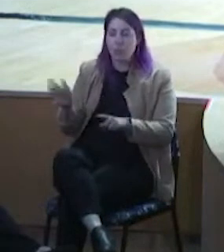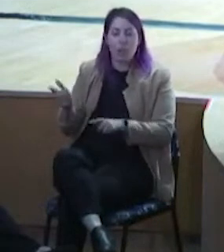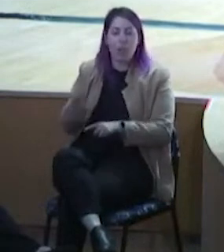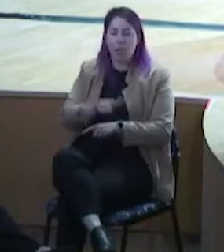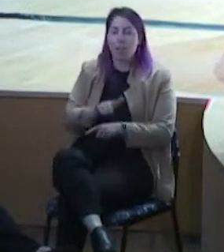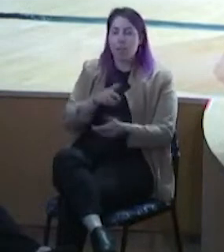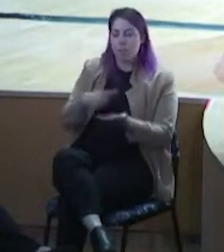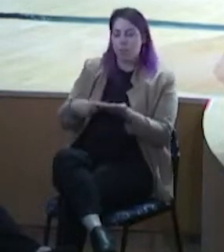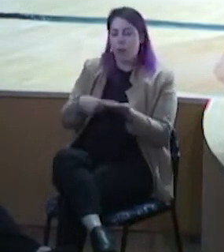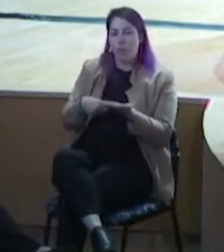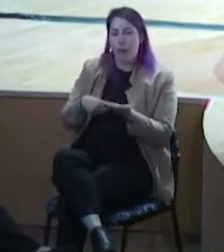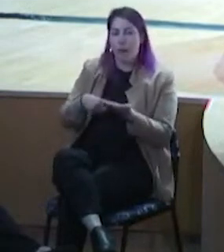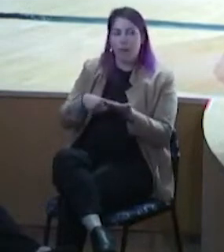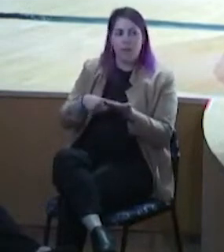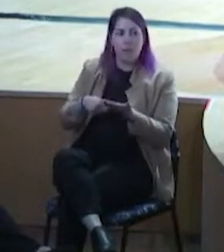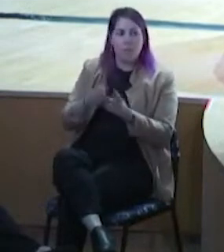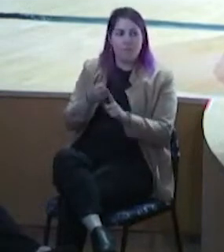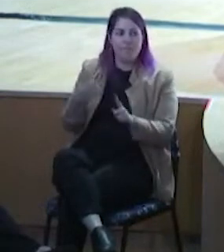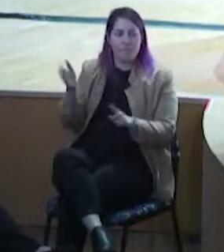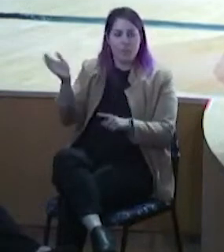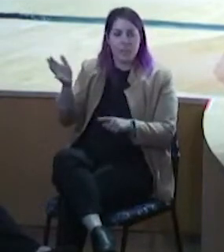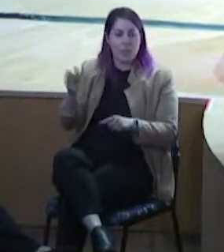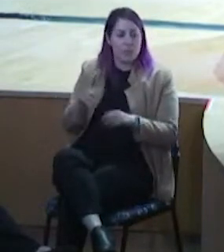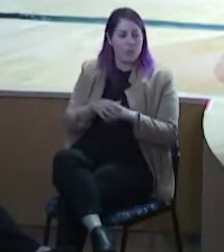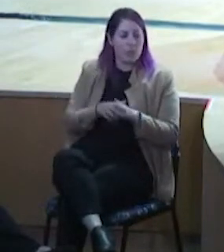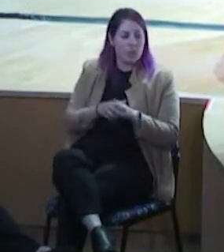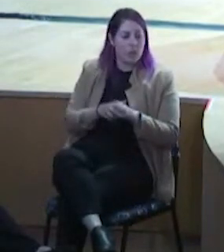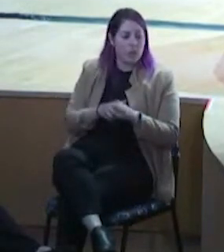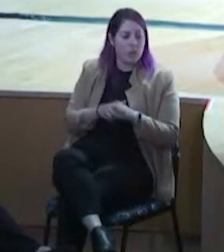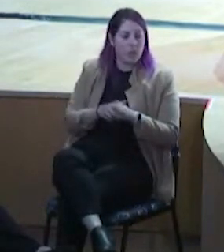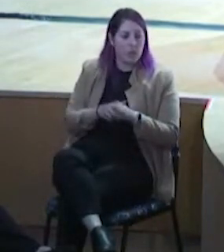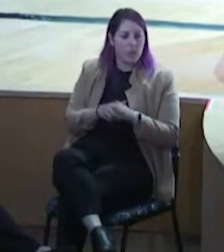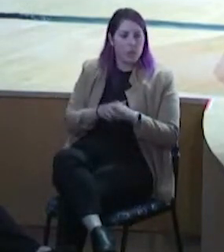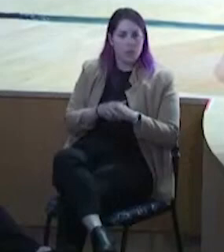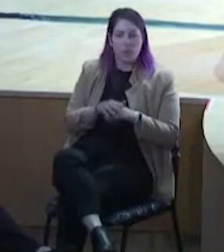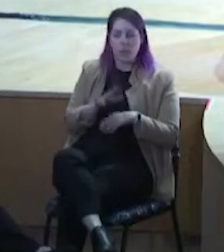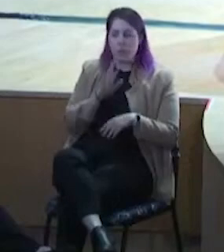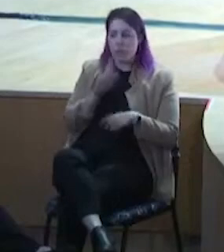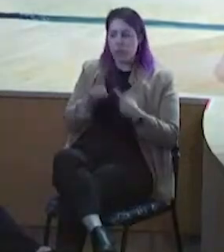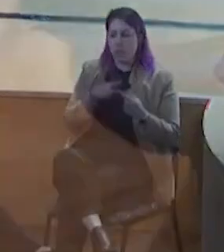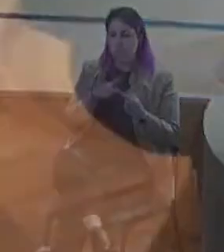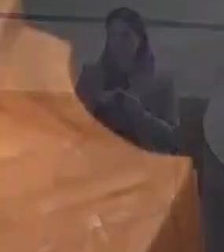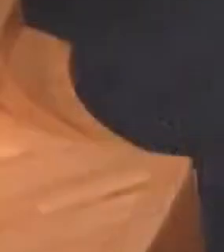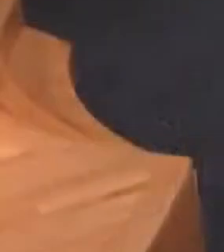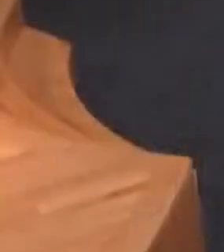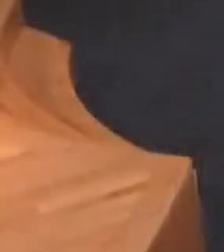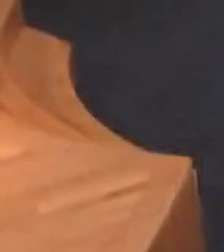day with more on the Hawaiian terracing and fish ponds. Thank you for joining us.